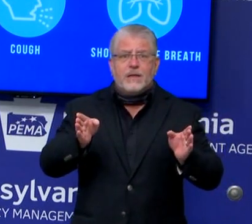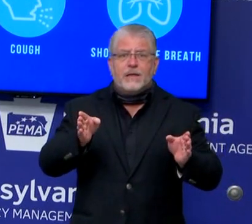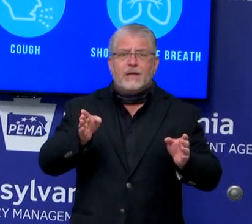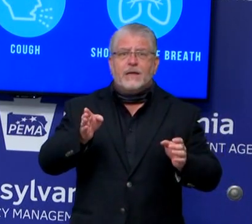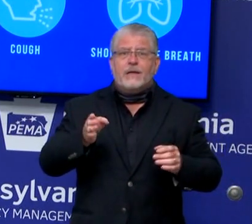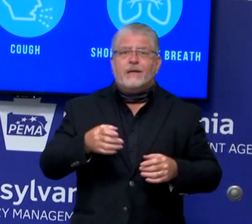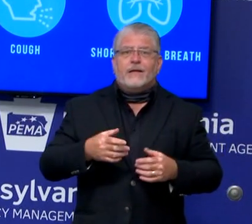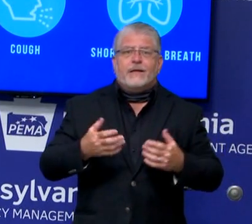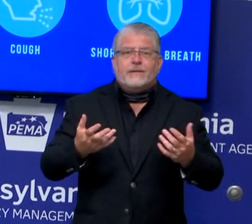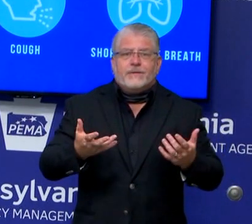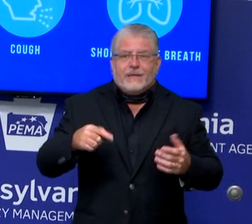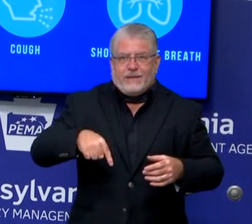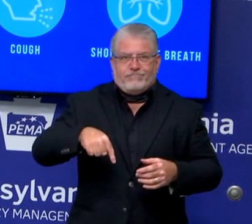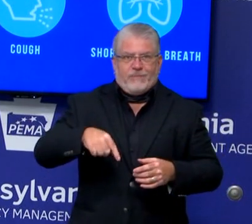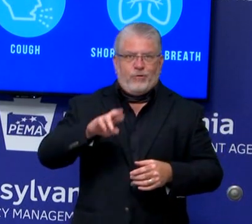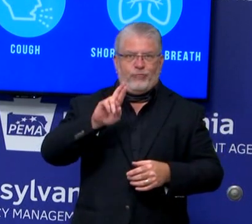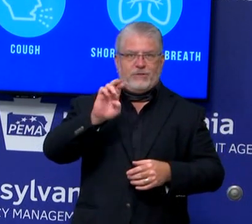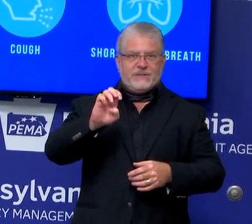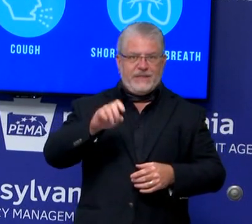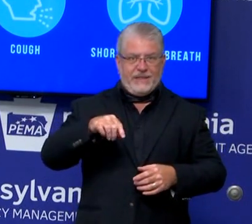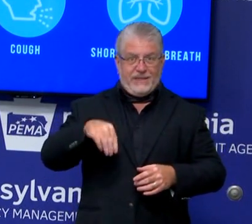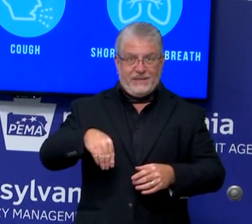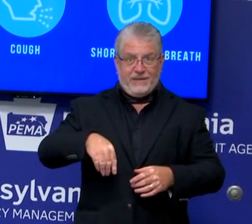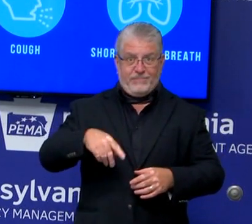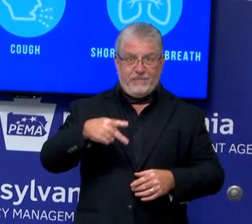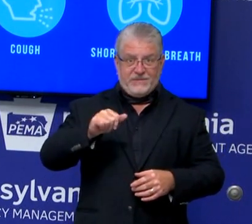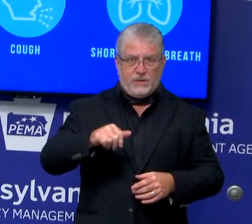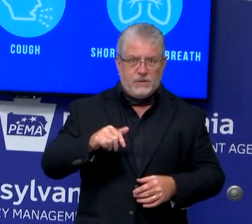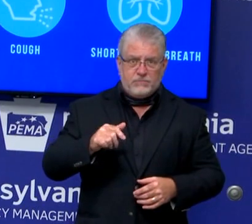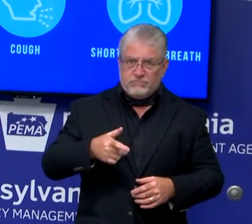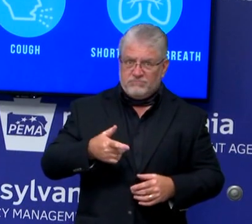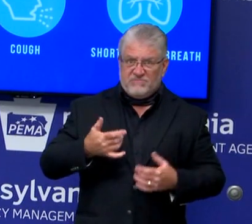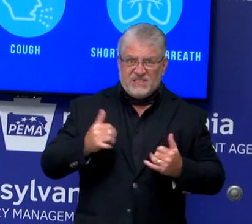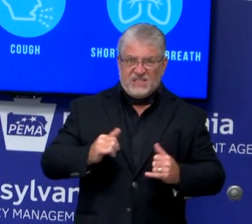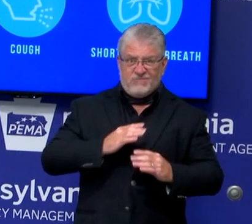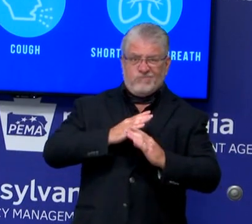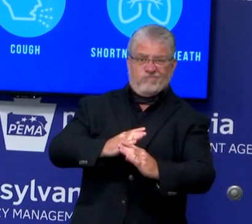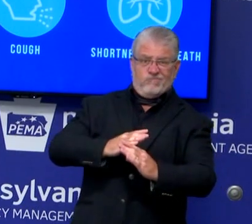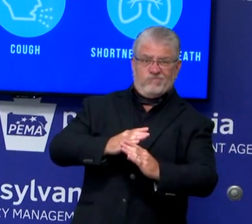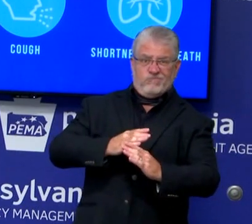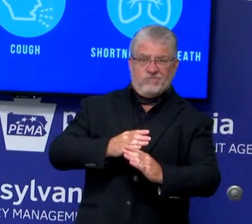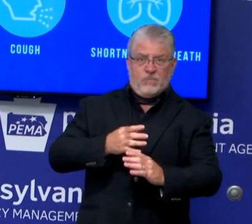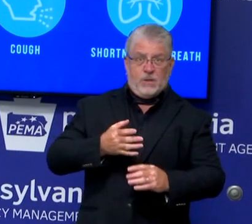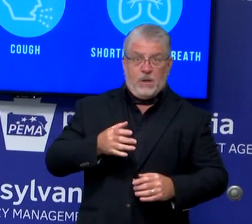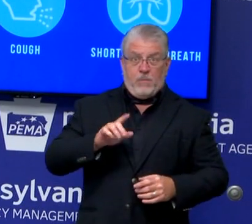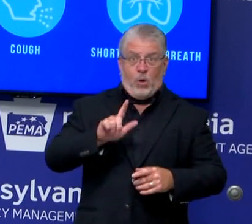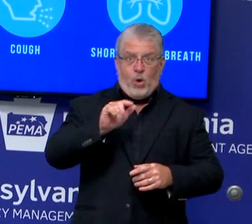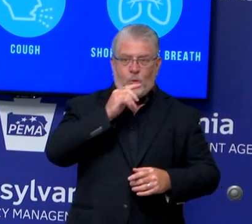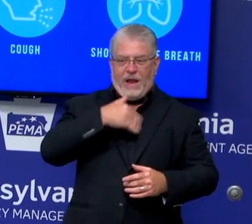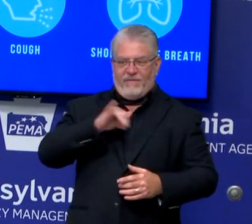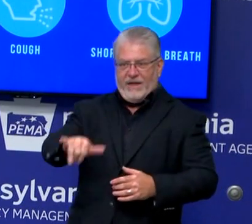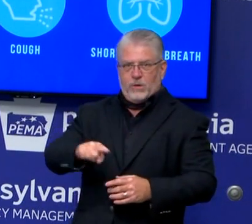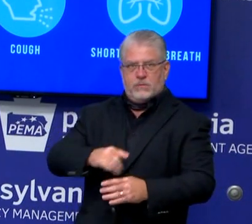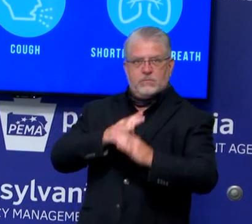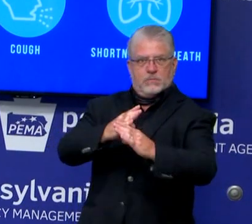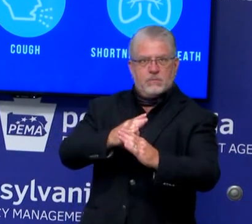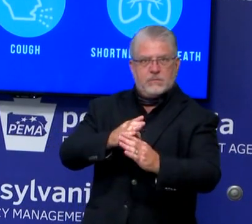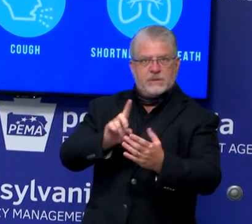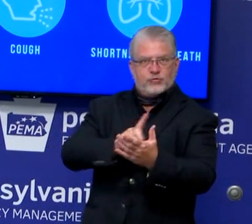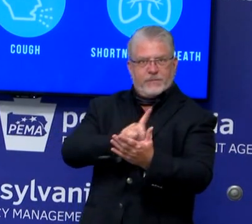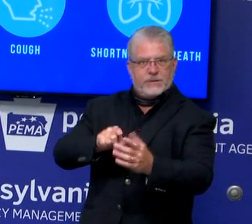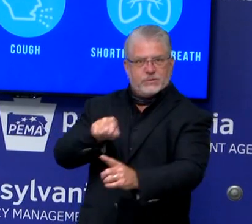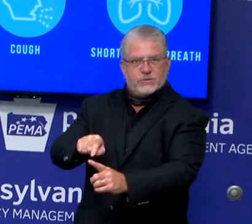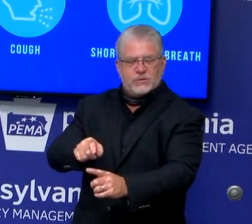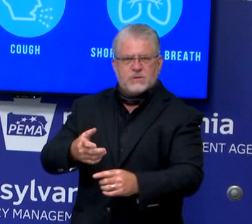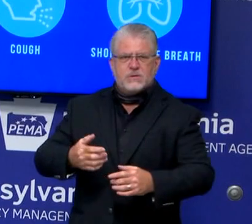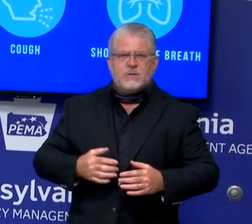local non-discrimination ordinances. In addition, the most vulnerable among us